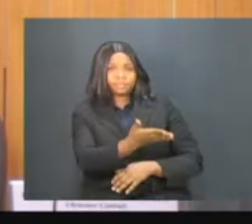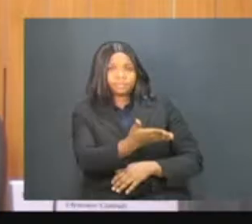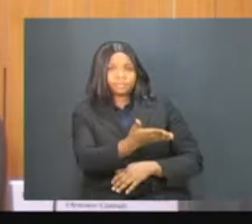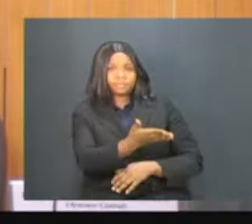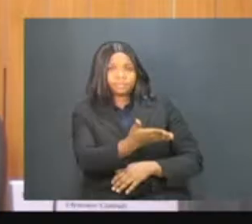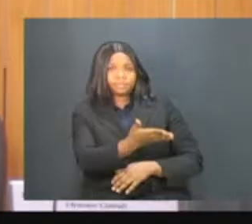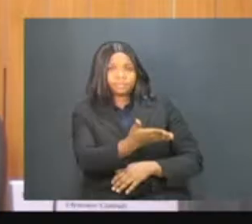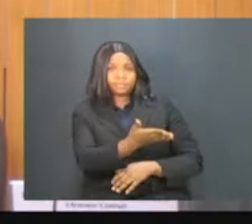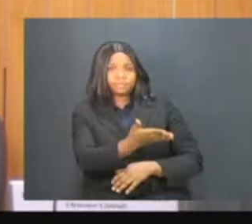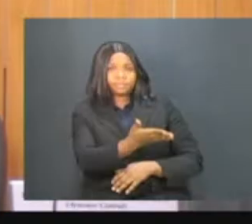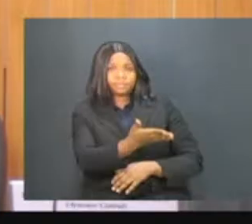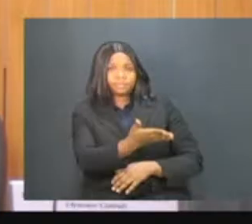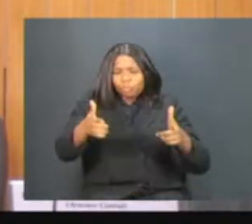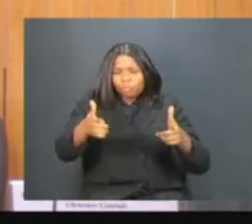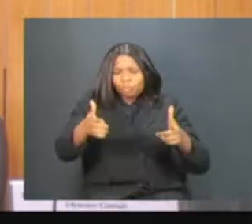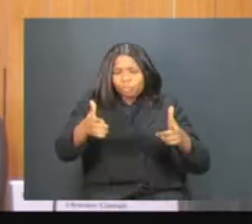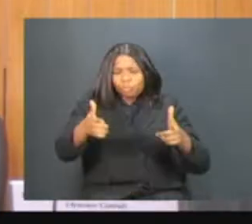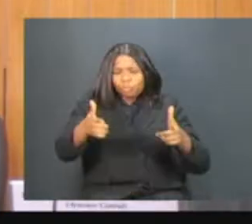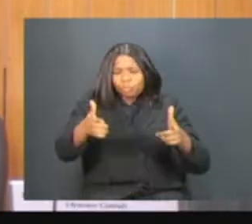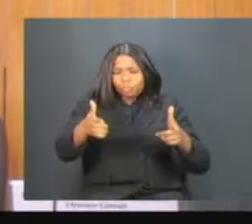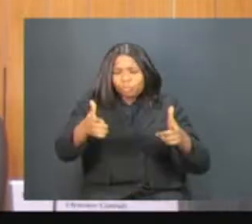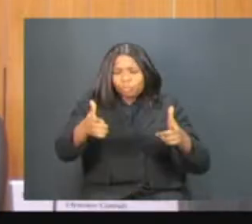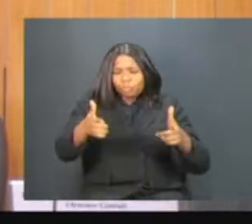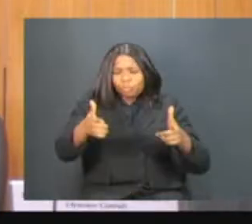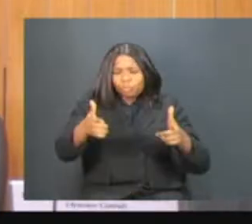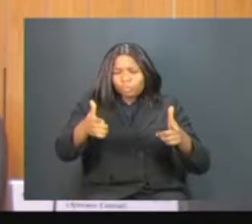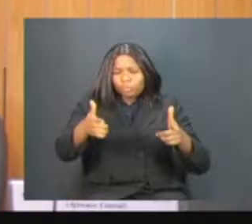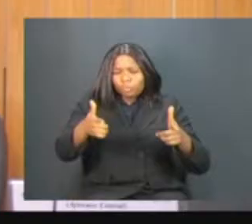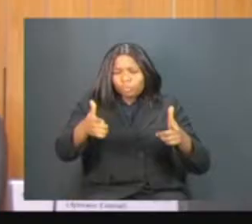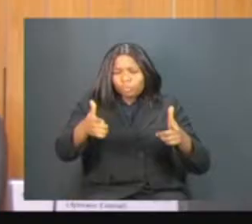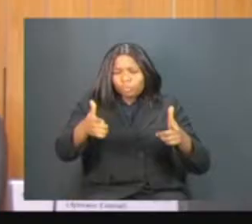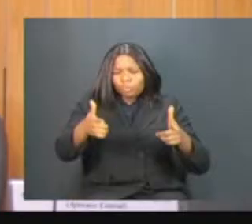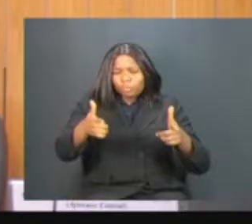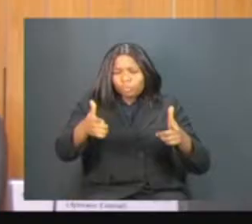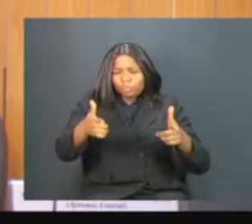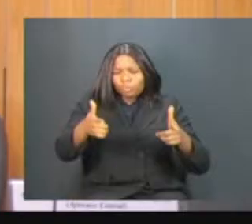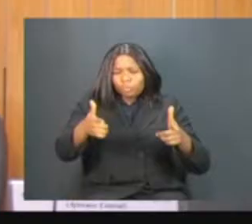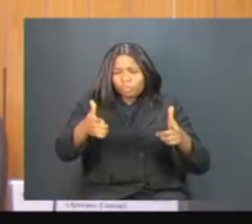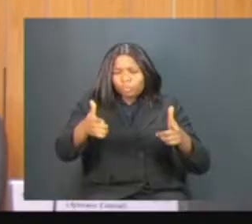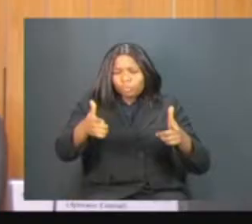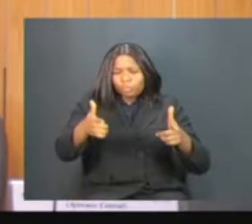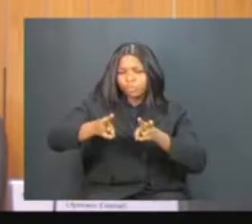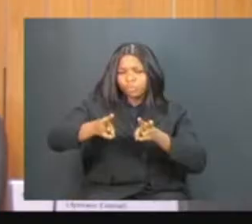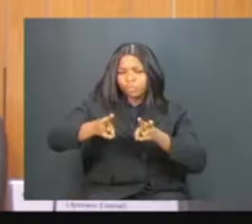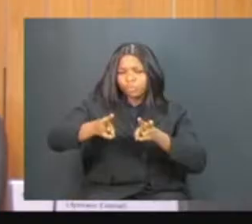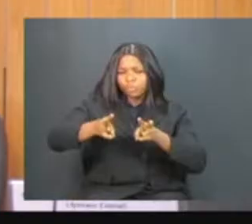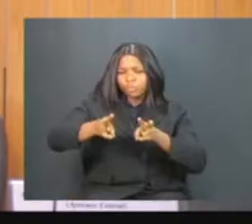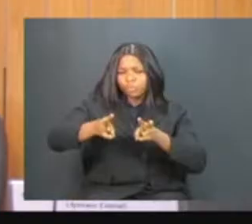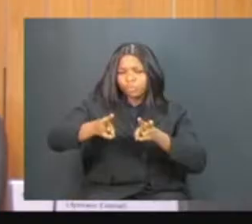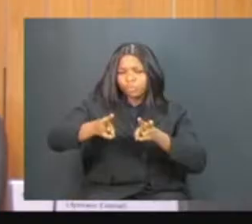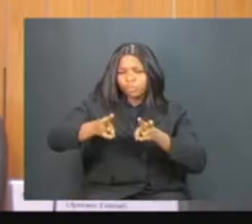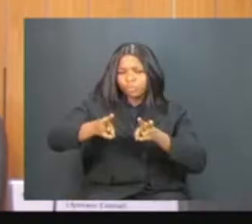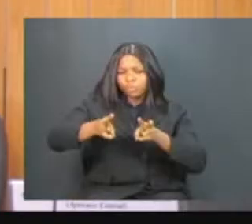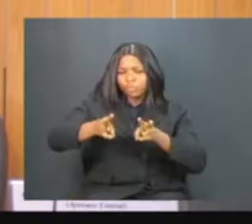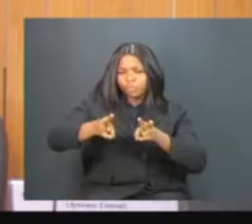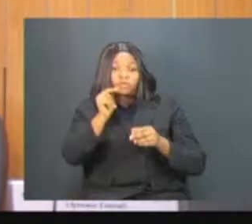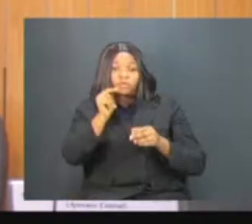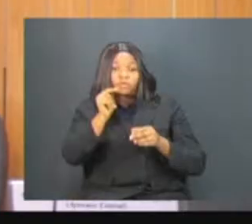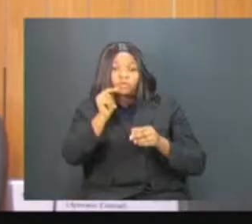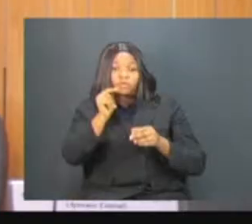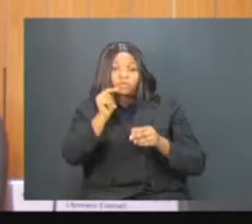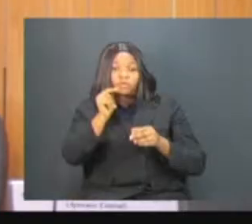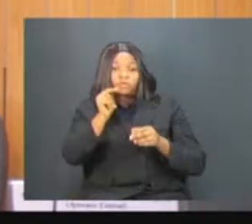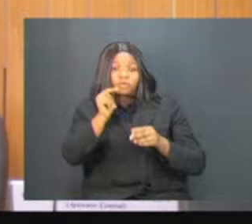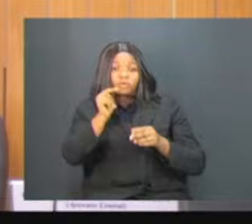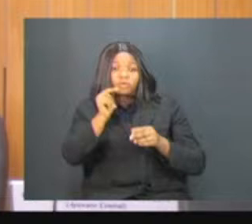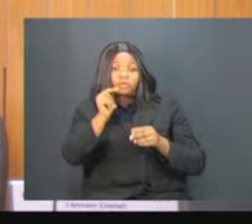greater convenience for our people should be our concern. Today, able to get it. If you want to